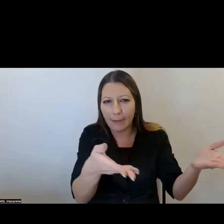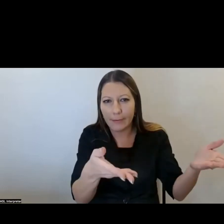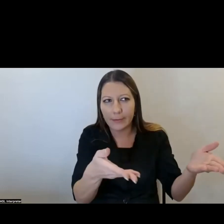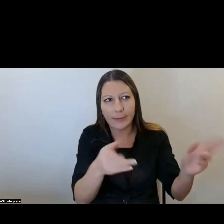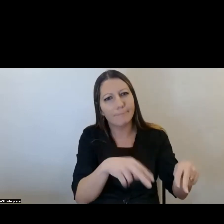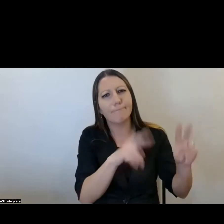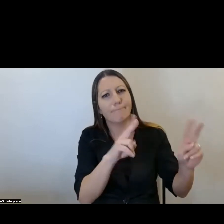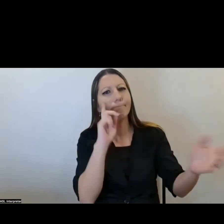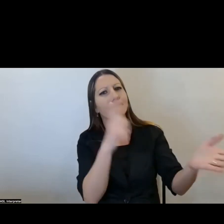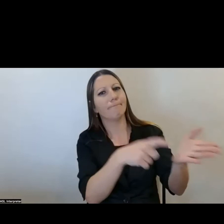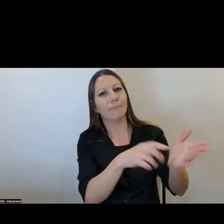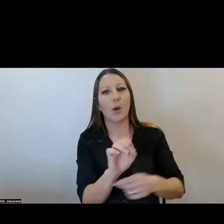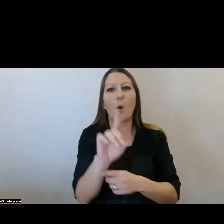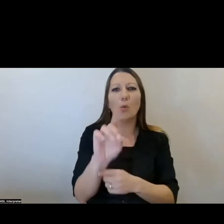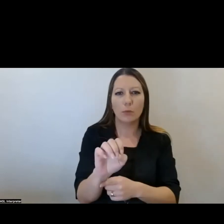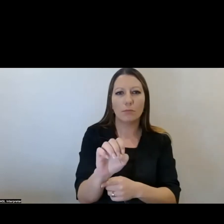short.